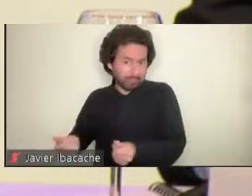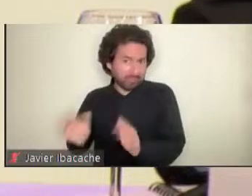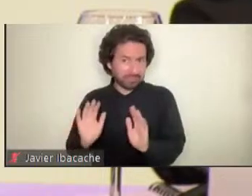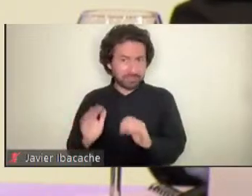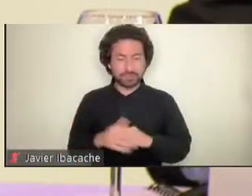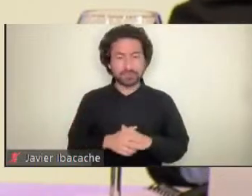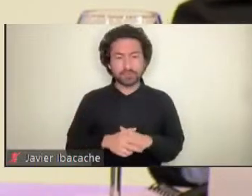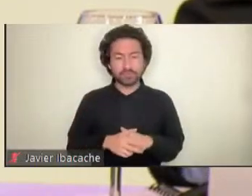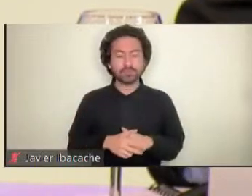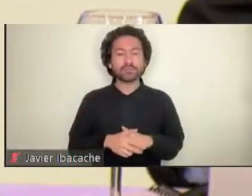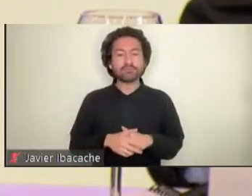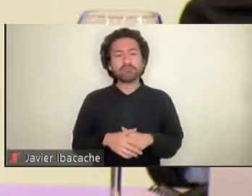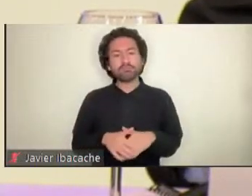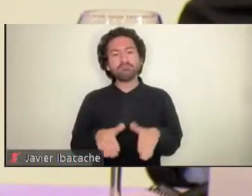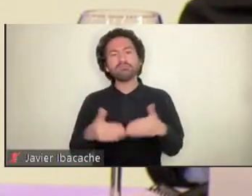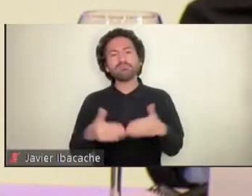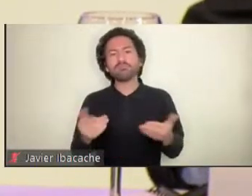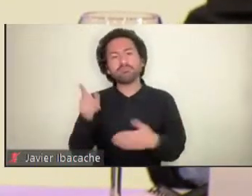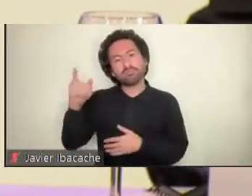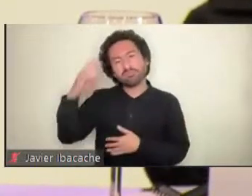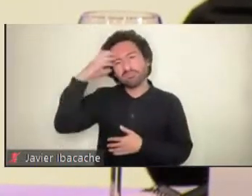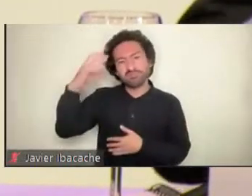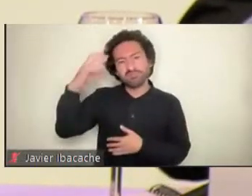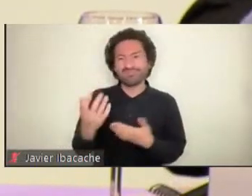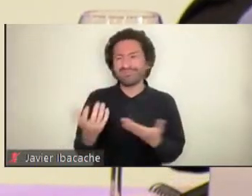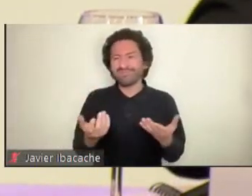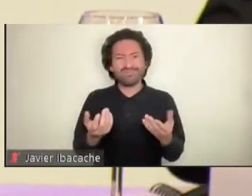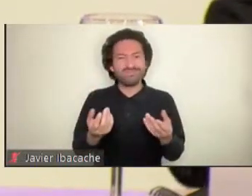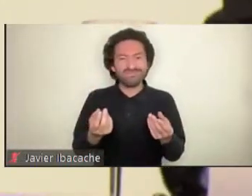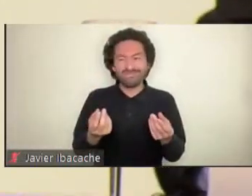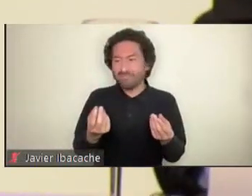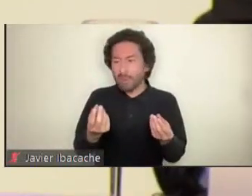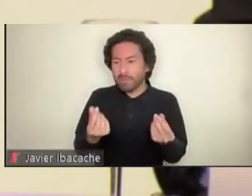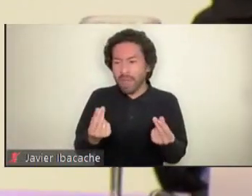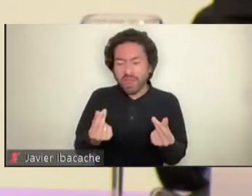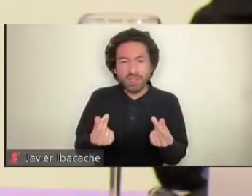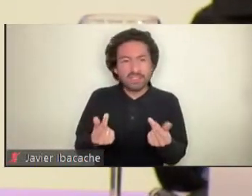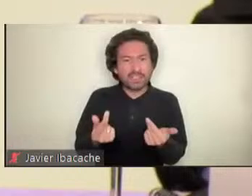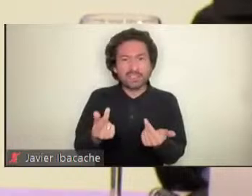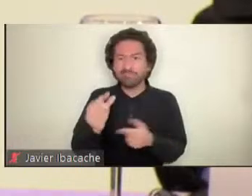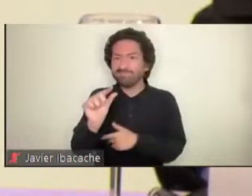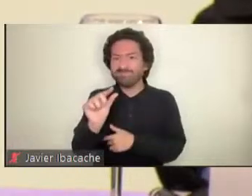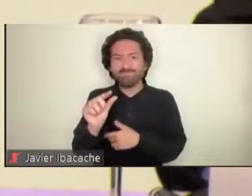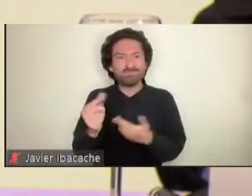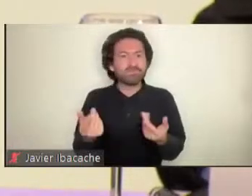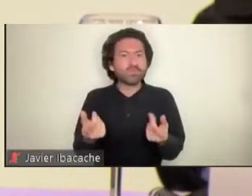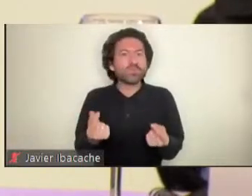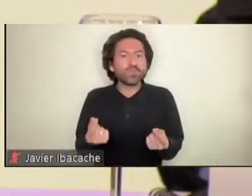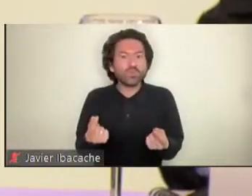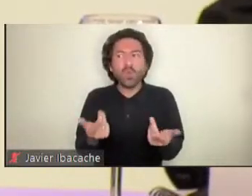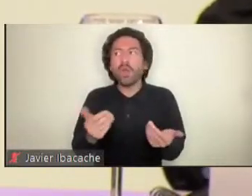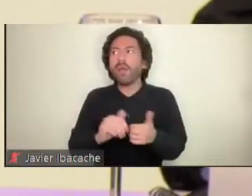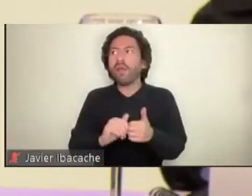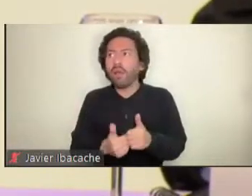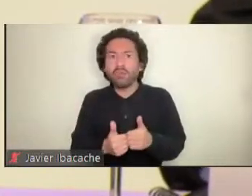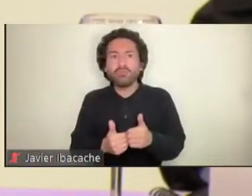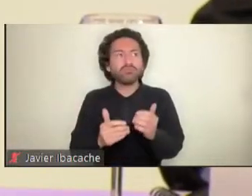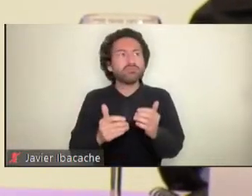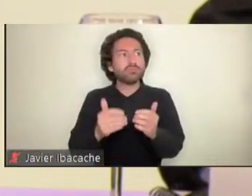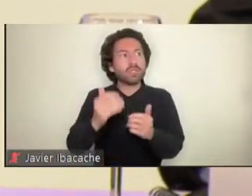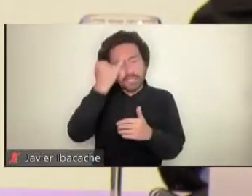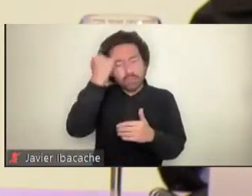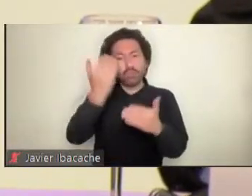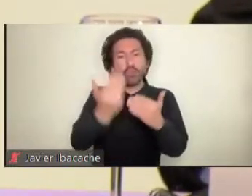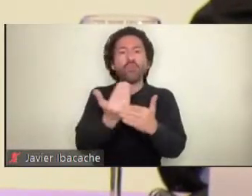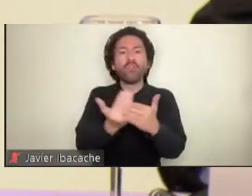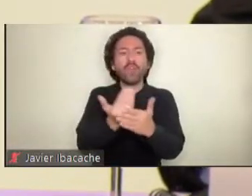explain how to create traction. Now, what can the state do with limited resources to promote innovation?